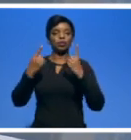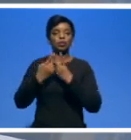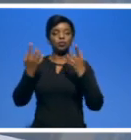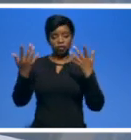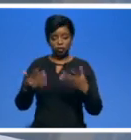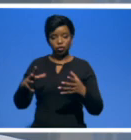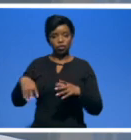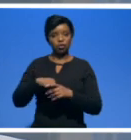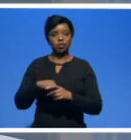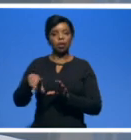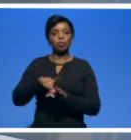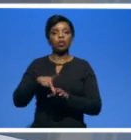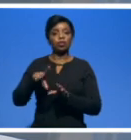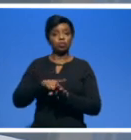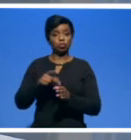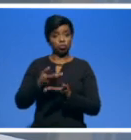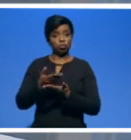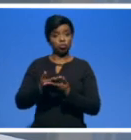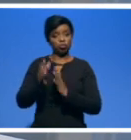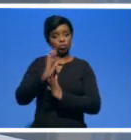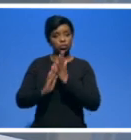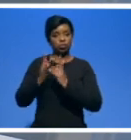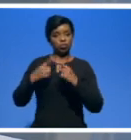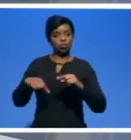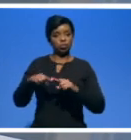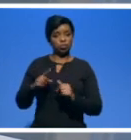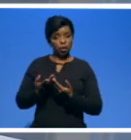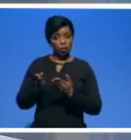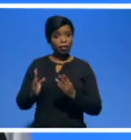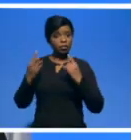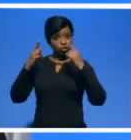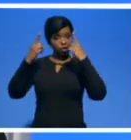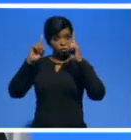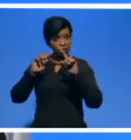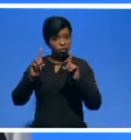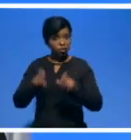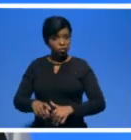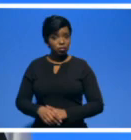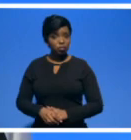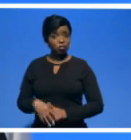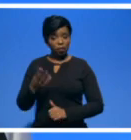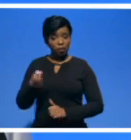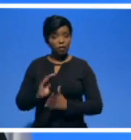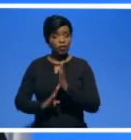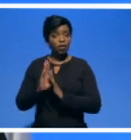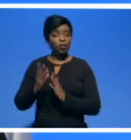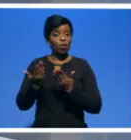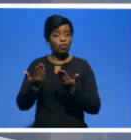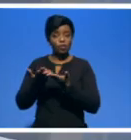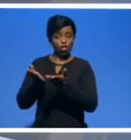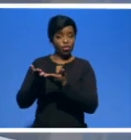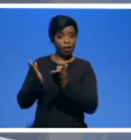participated, can you say to us that are these women thriving, you know, and is there potential growth for them to actually